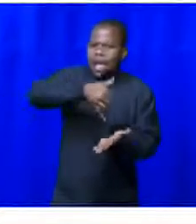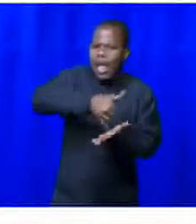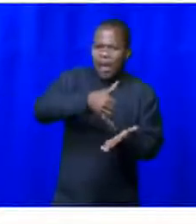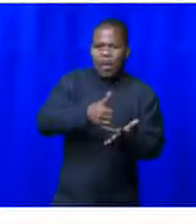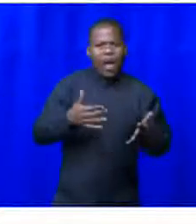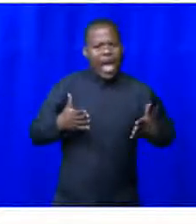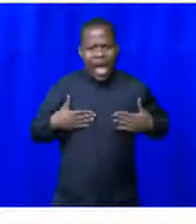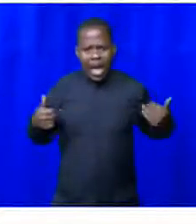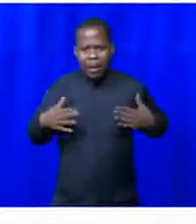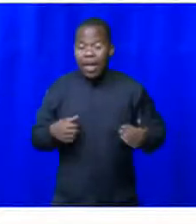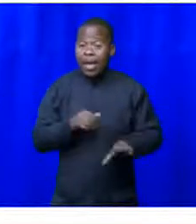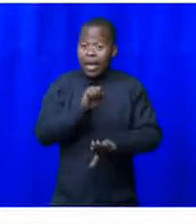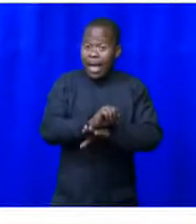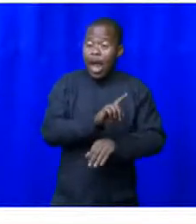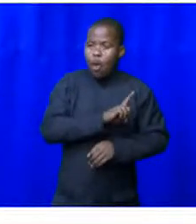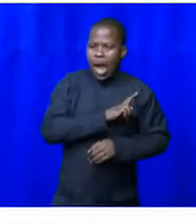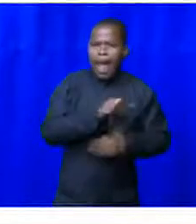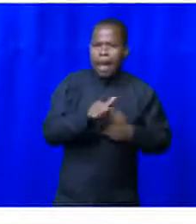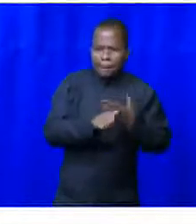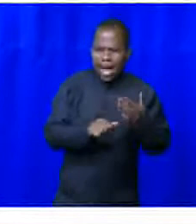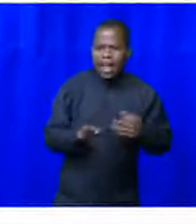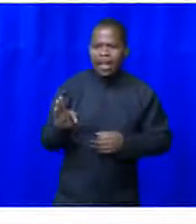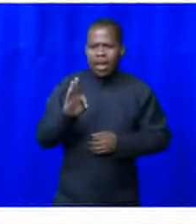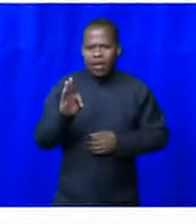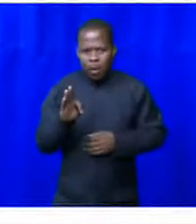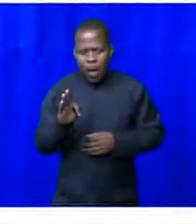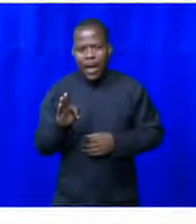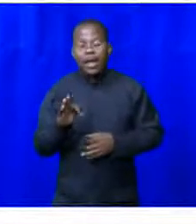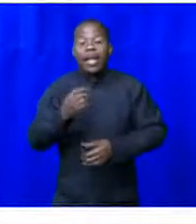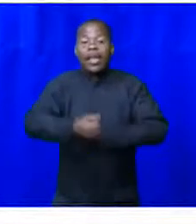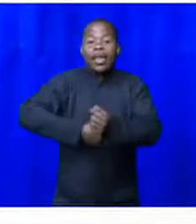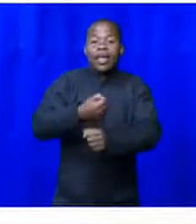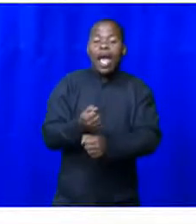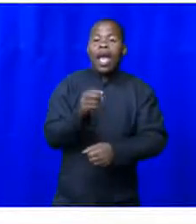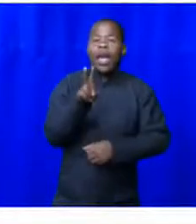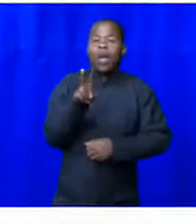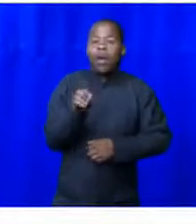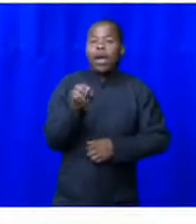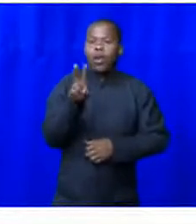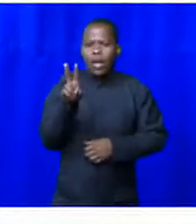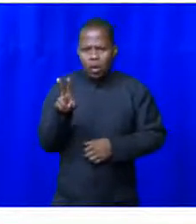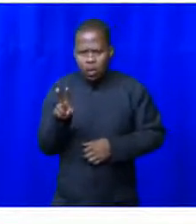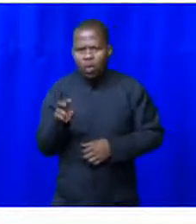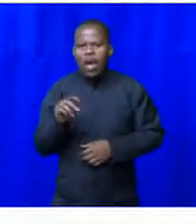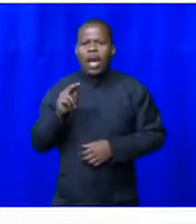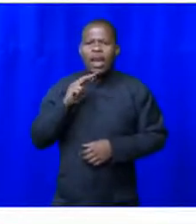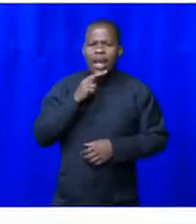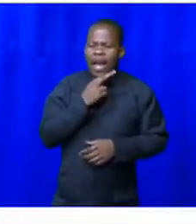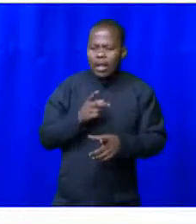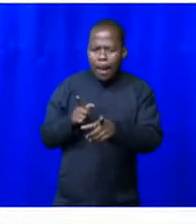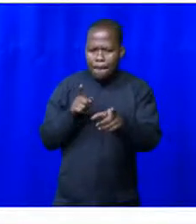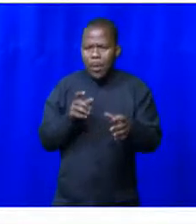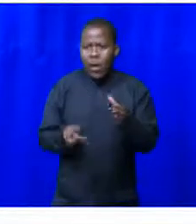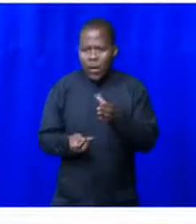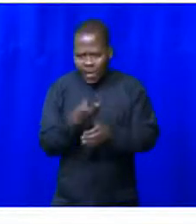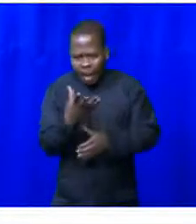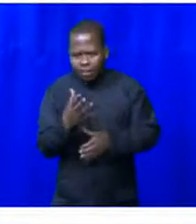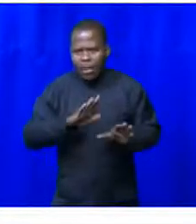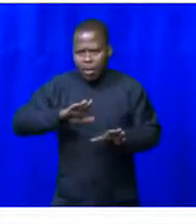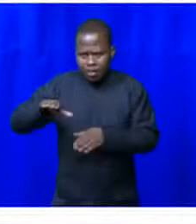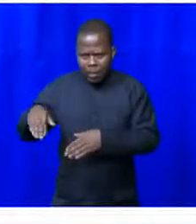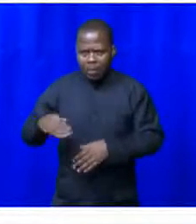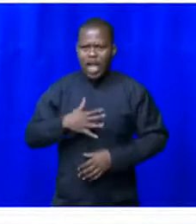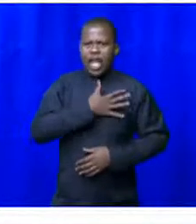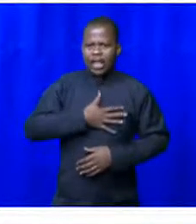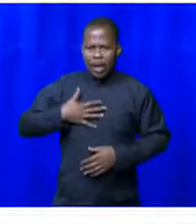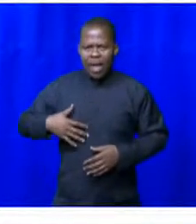live lase-Russia nakusuka umnyakalo setulu ngenyanga yendlovana. Even lase-Germany Xabi Alonso lwakwadlalela